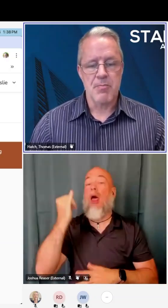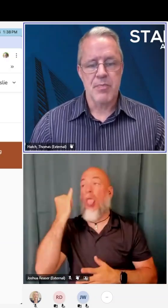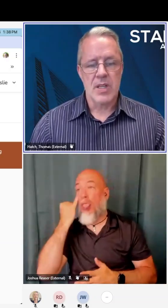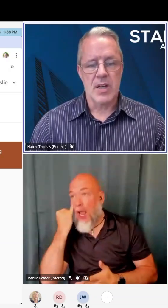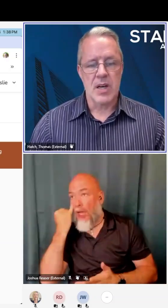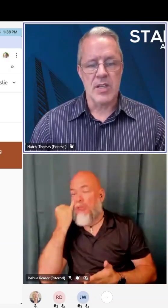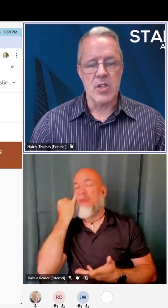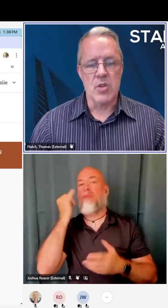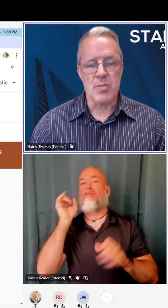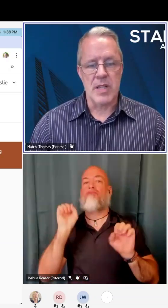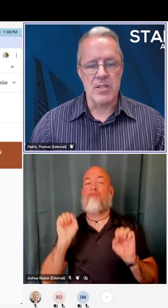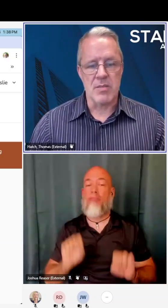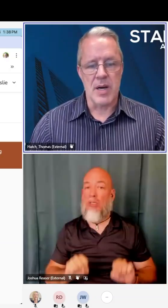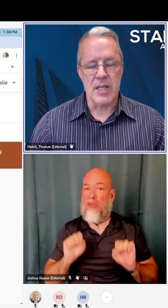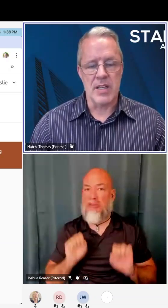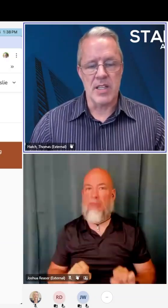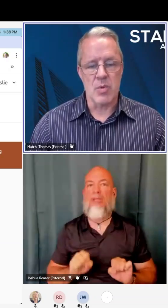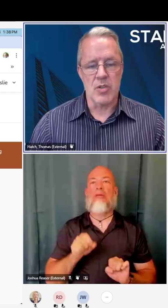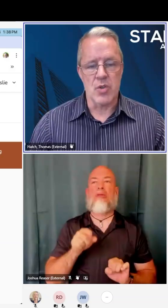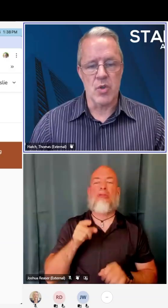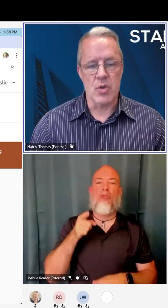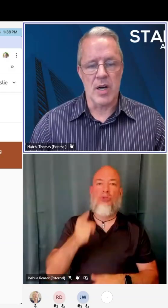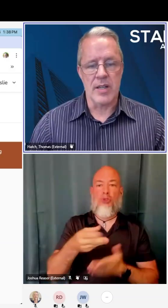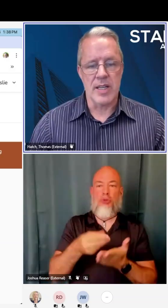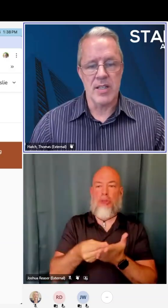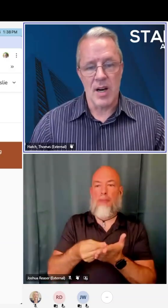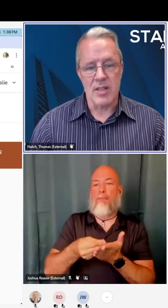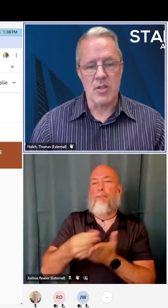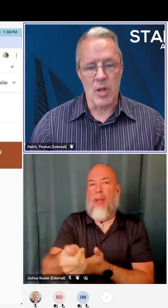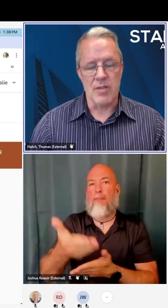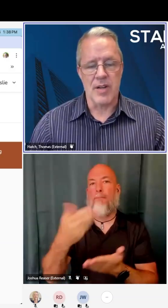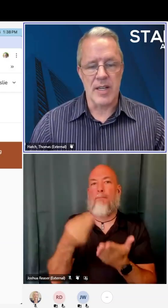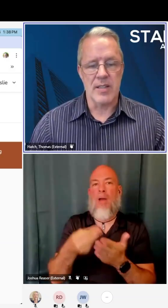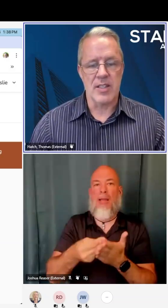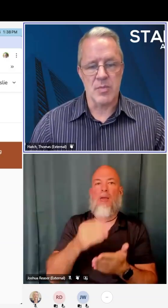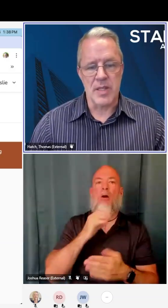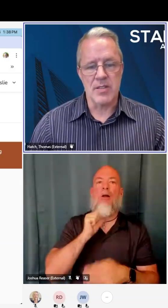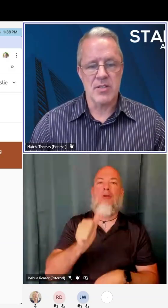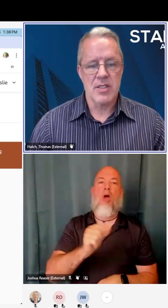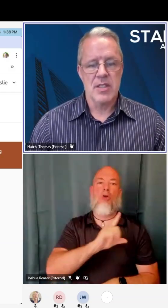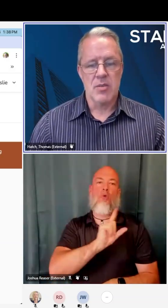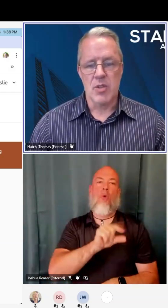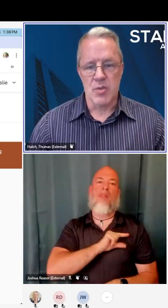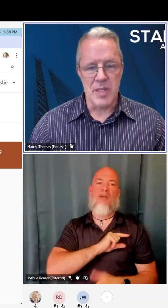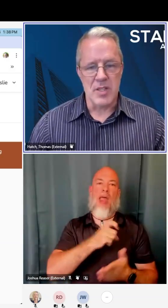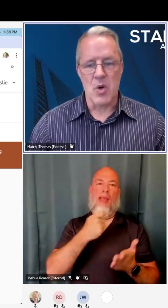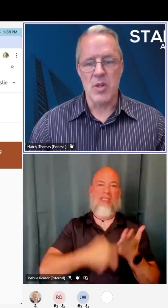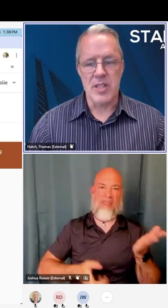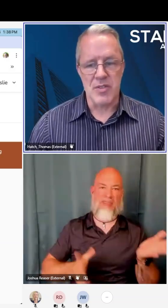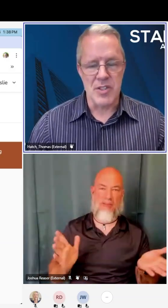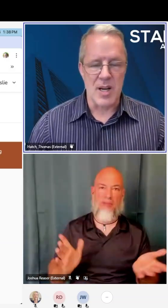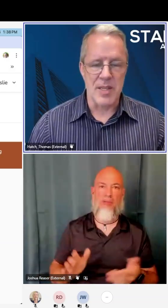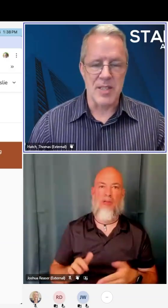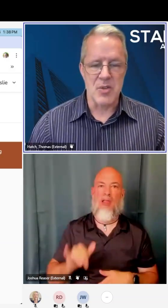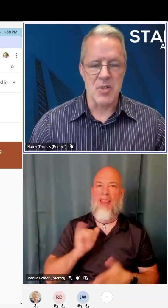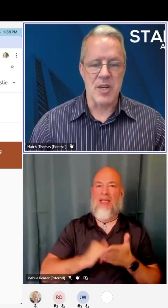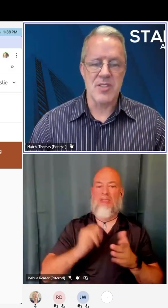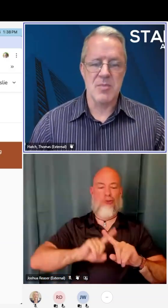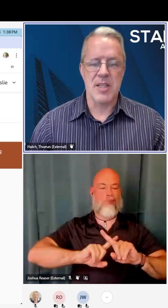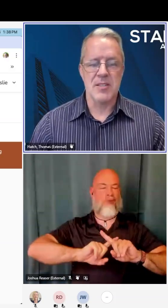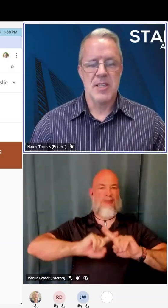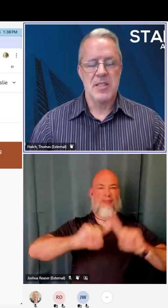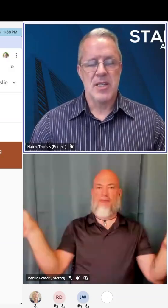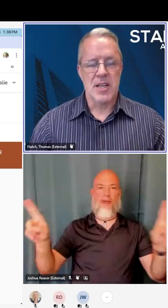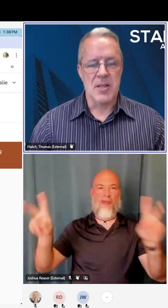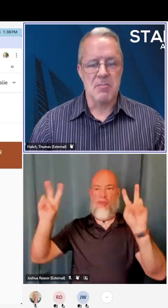possibly you spent some money that you withdrew on a non-qualified expense, which would be a totally different topic to